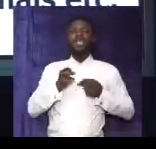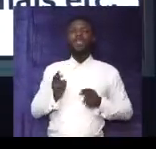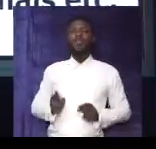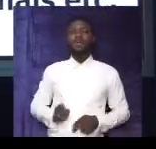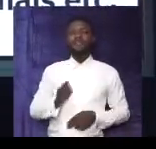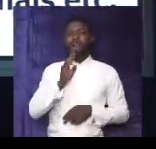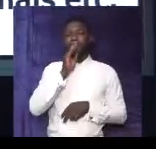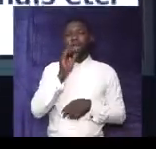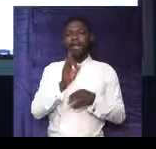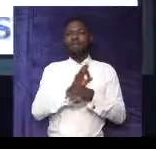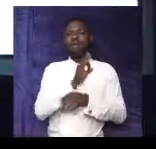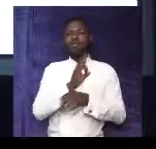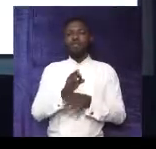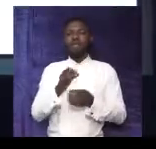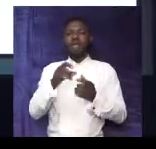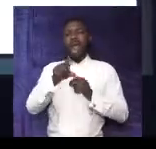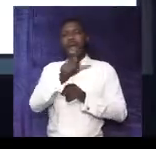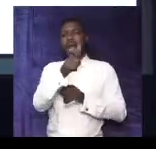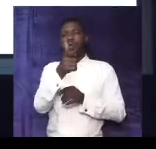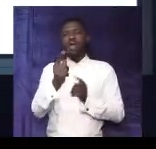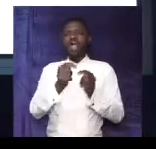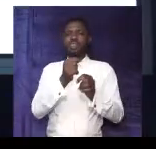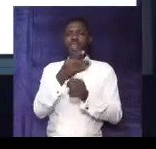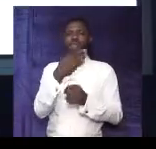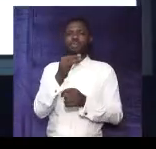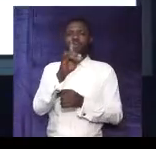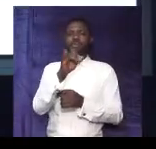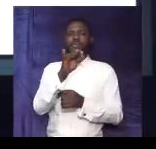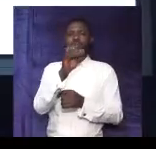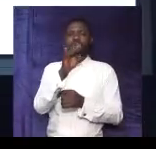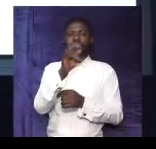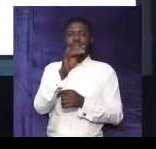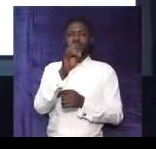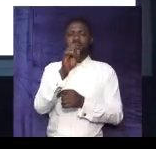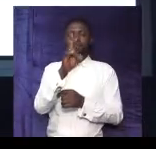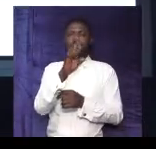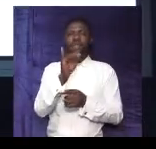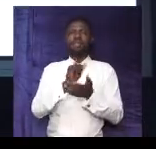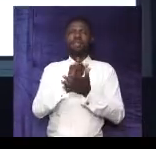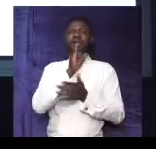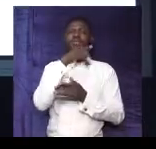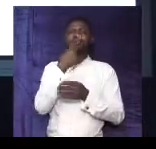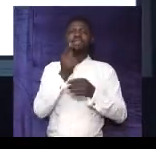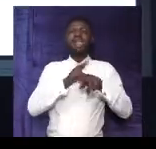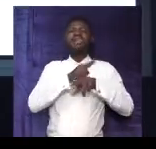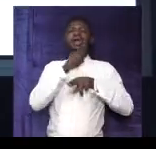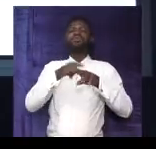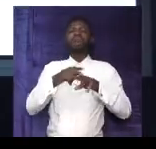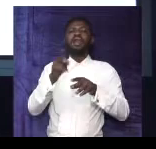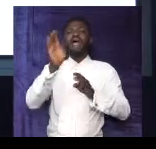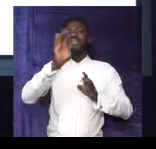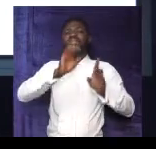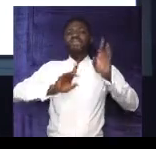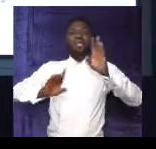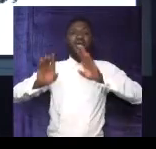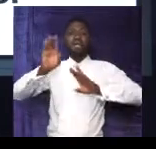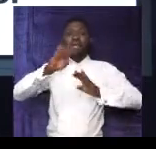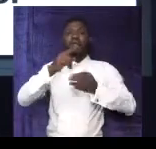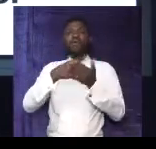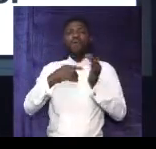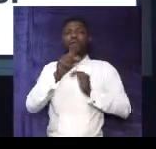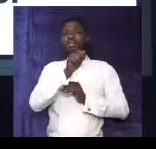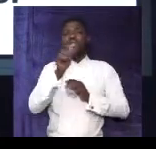by human factors. Now let's check the other type of disaster, and that is the natural